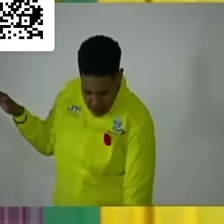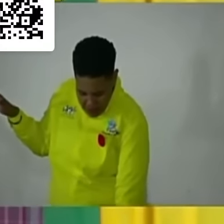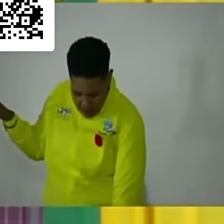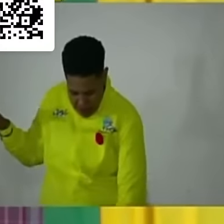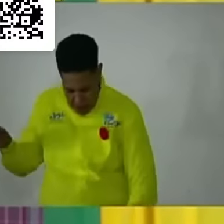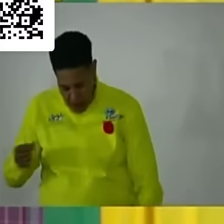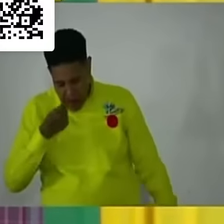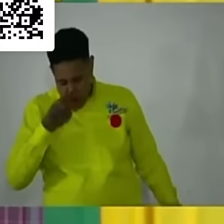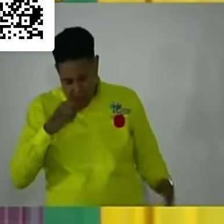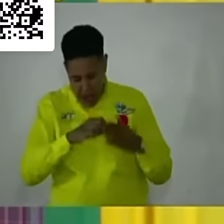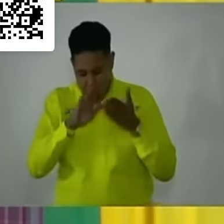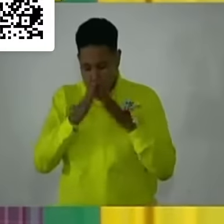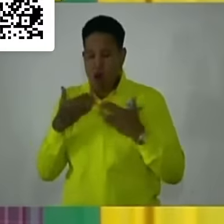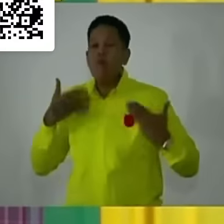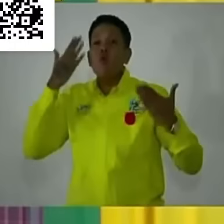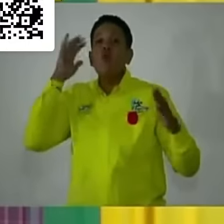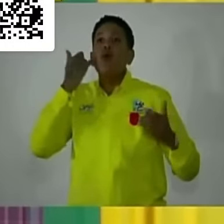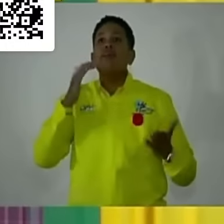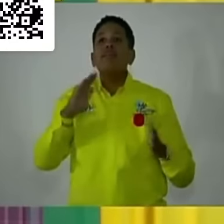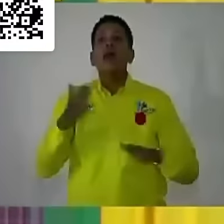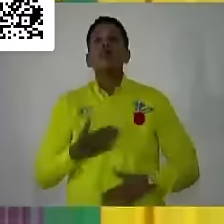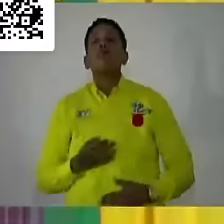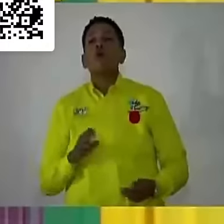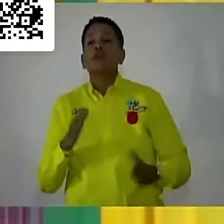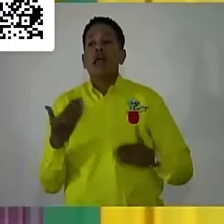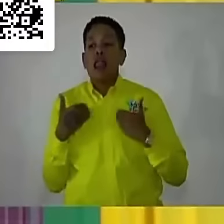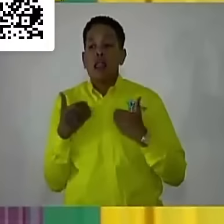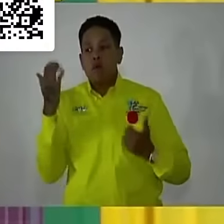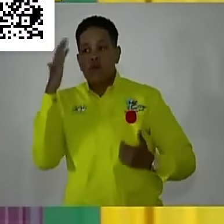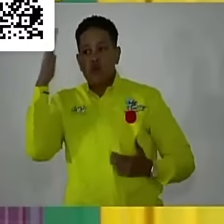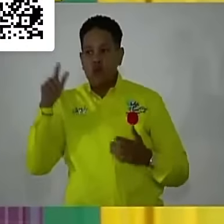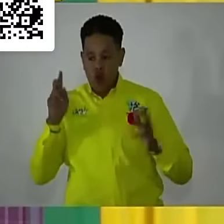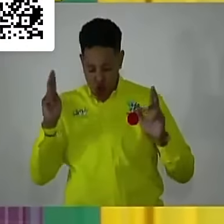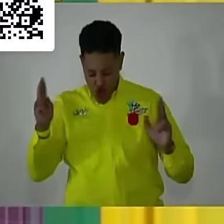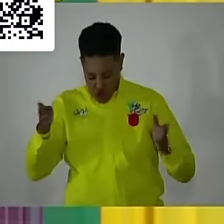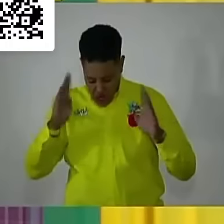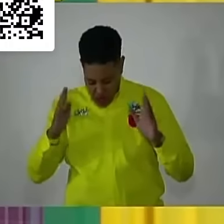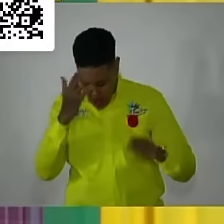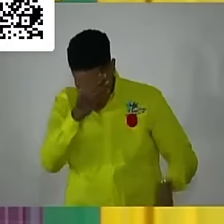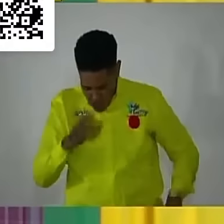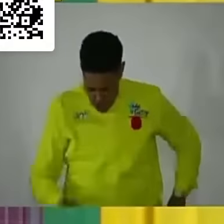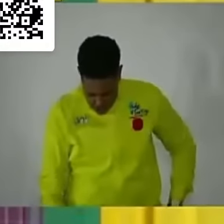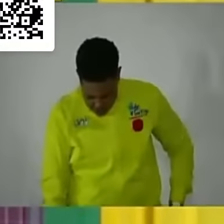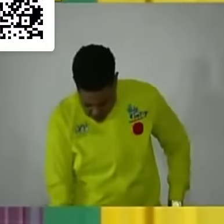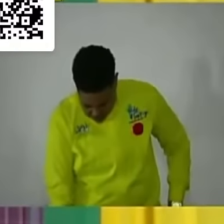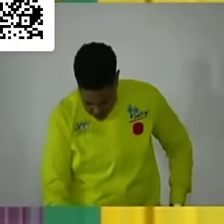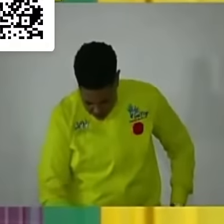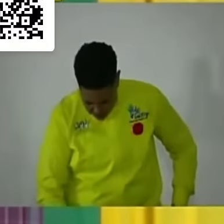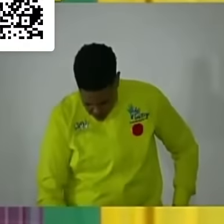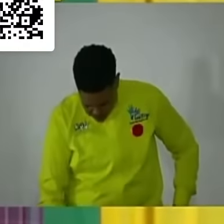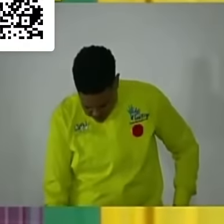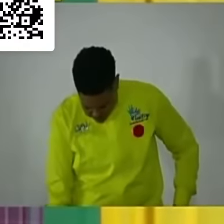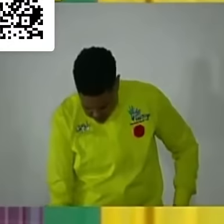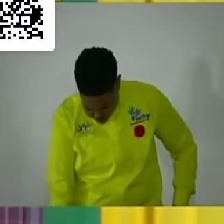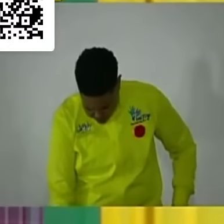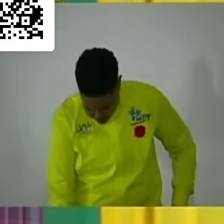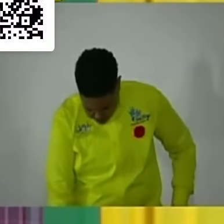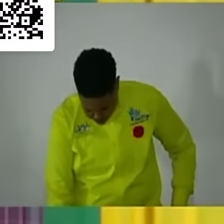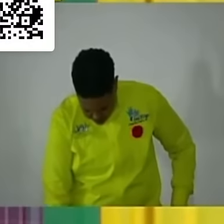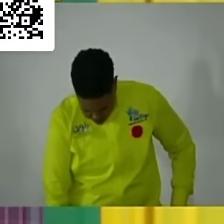dead bodies or dead animals. So I'm asking for your urgent attention. I mentioned them last week in